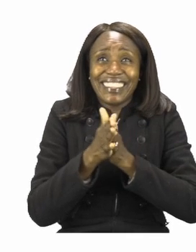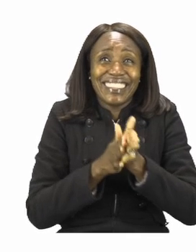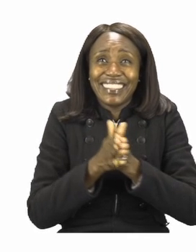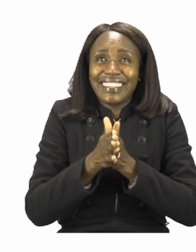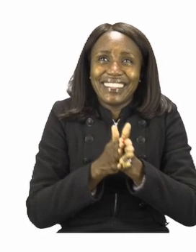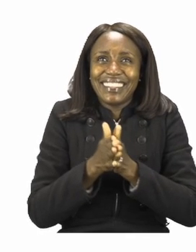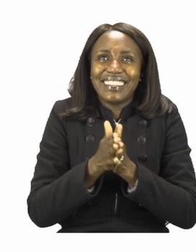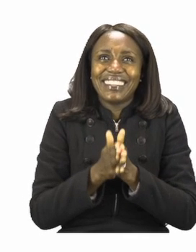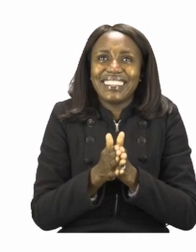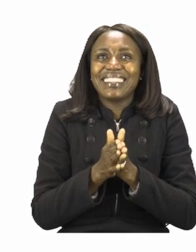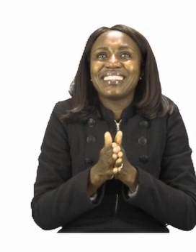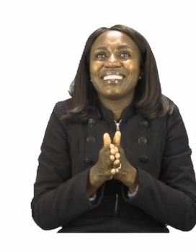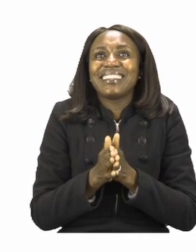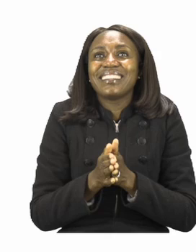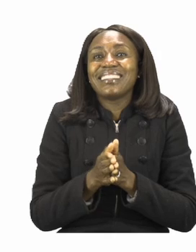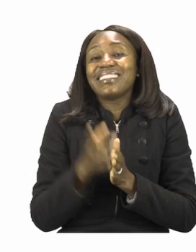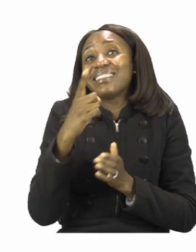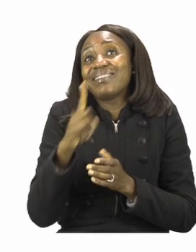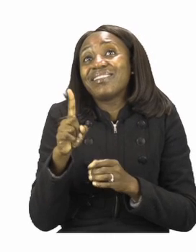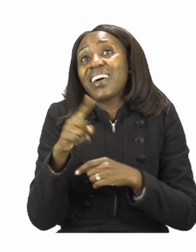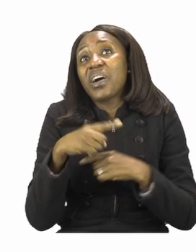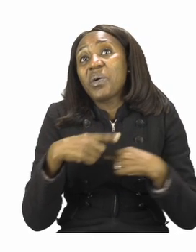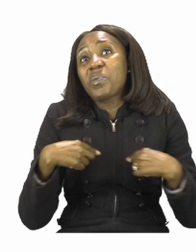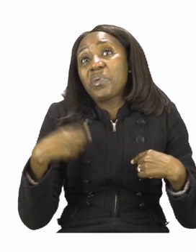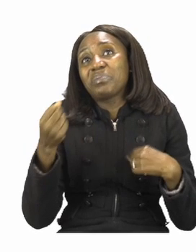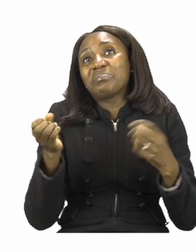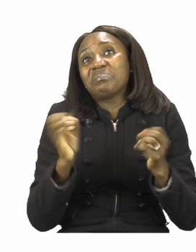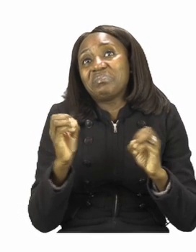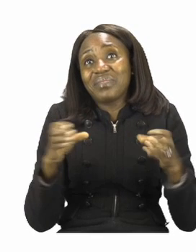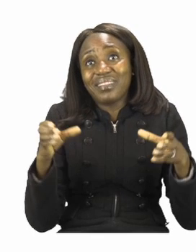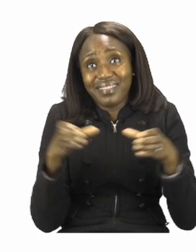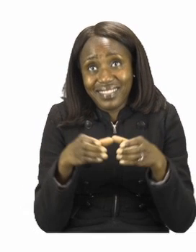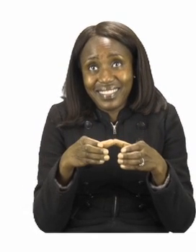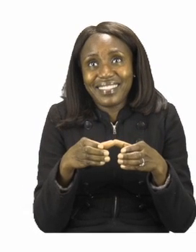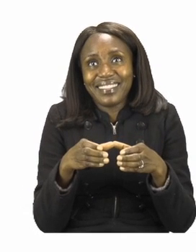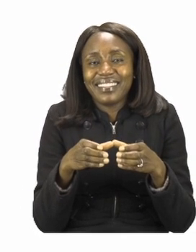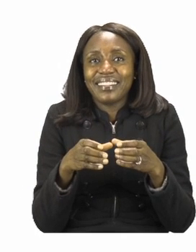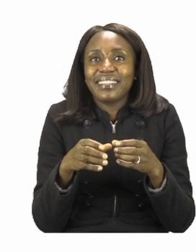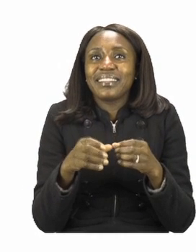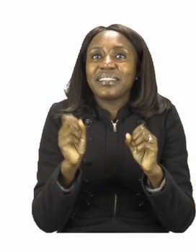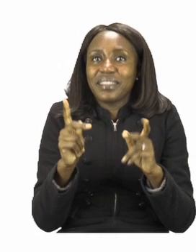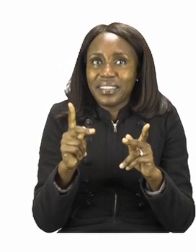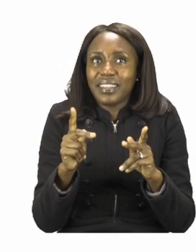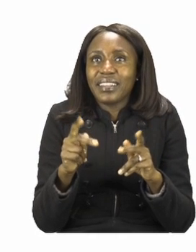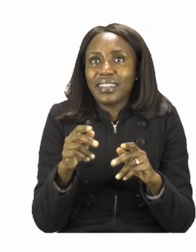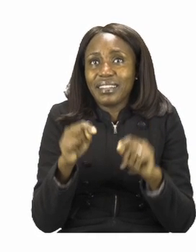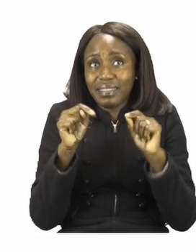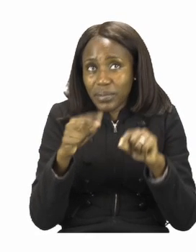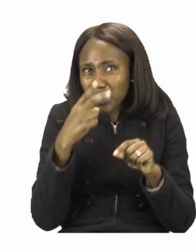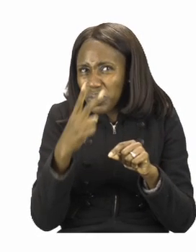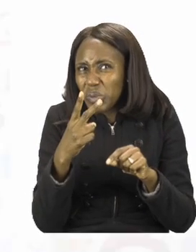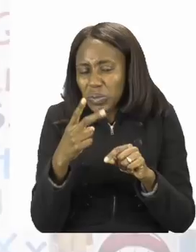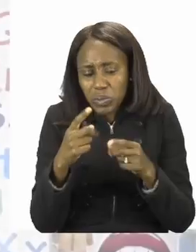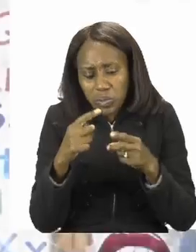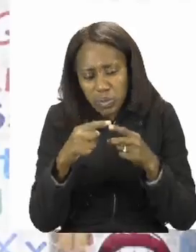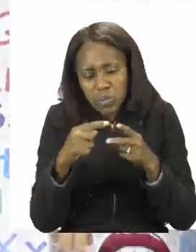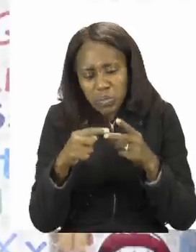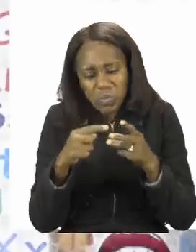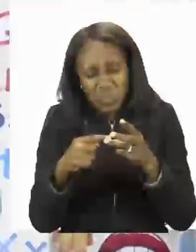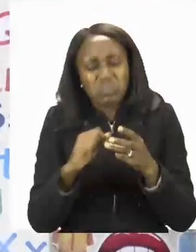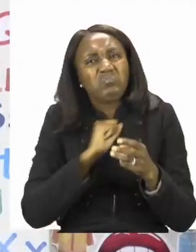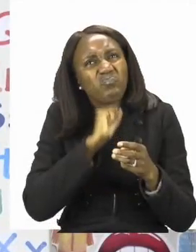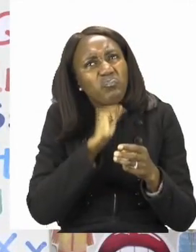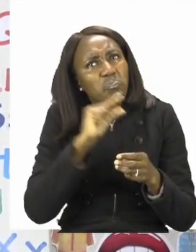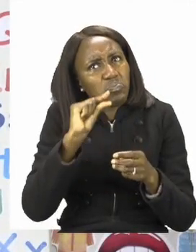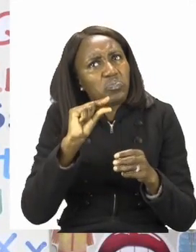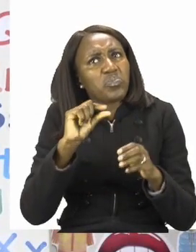but unfortunately we don't have it here. So what we can try and do is test the first 3. Let's take a look